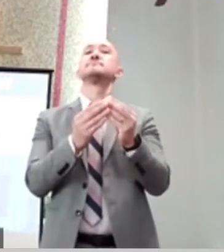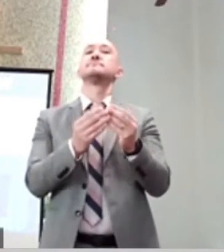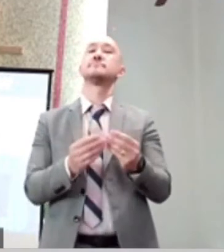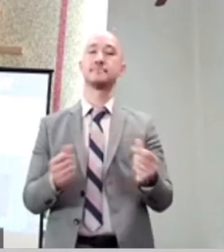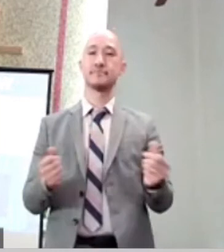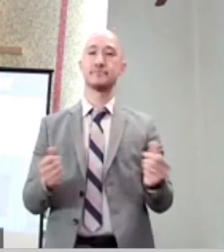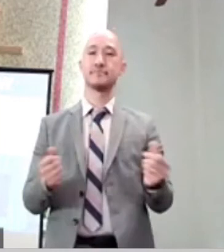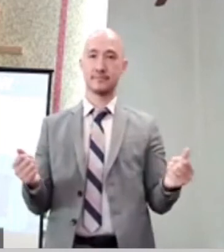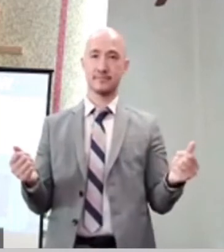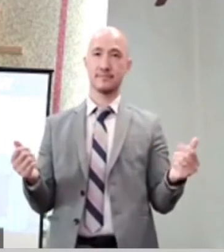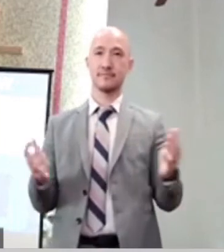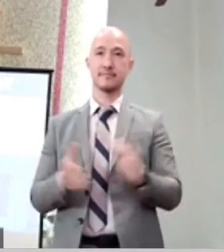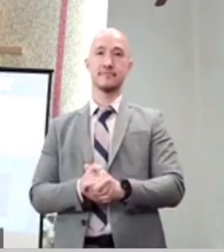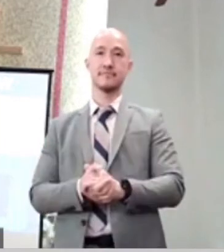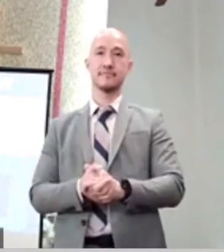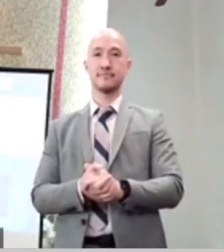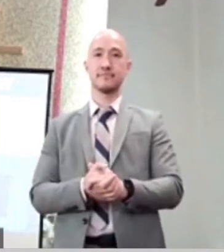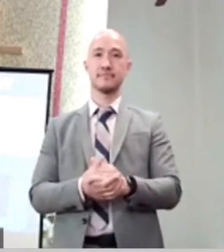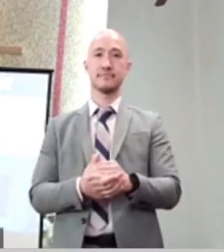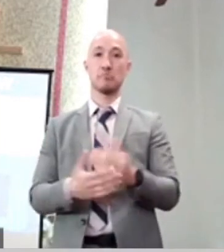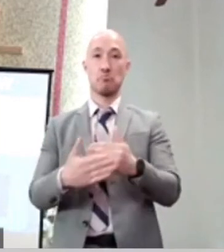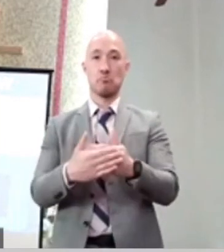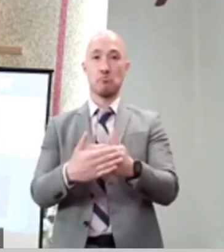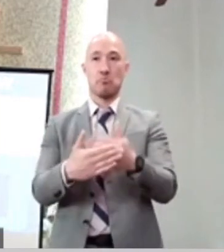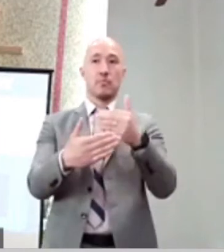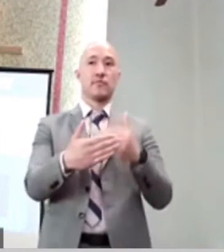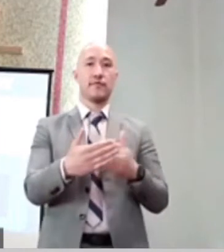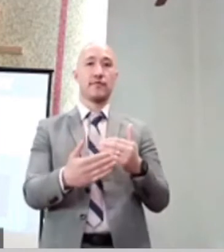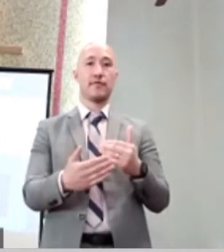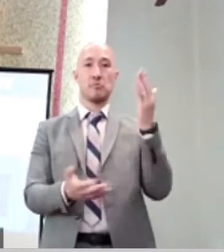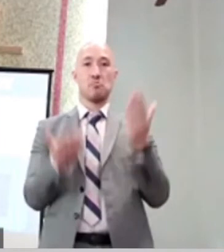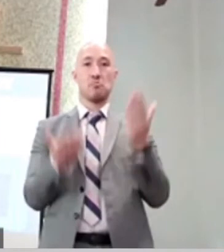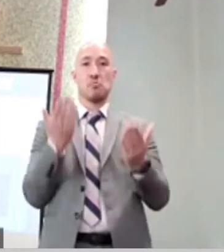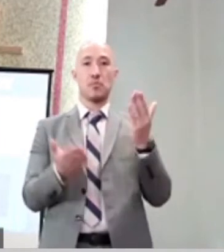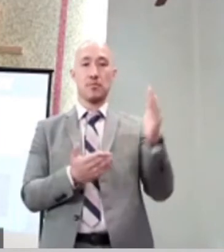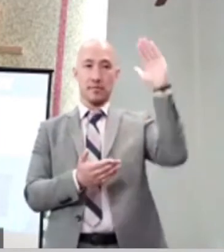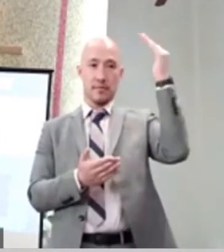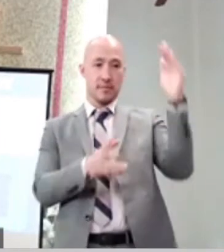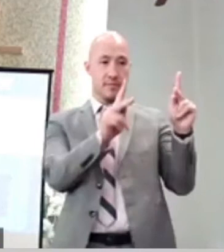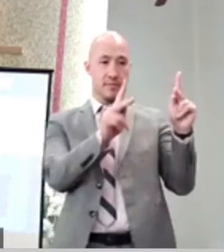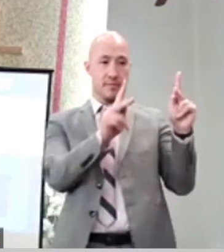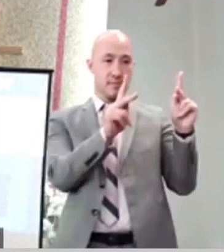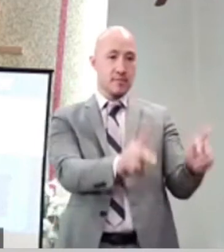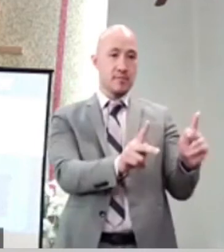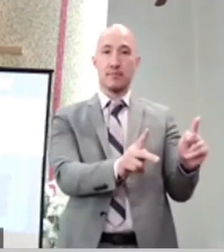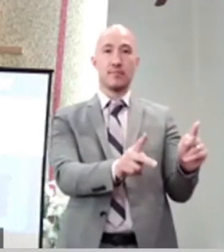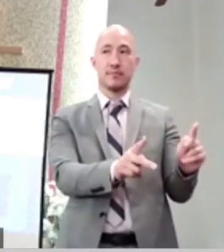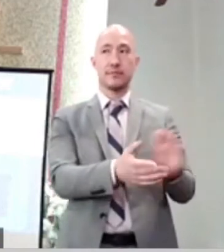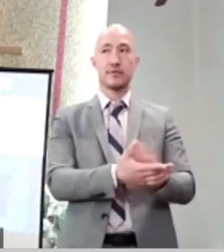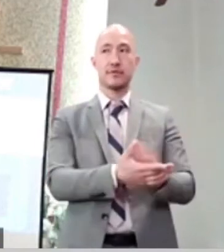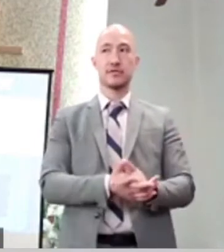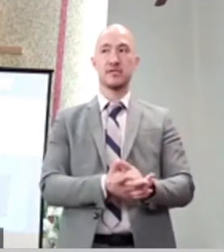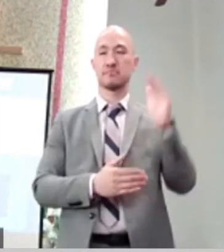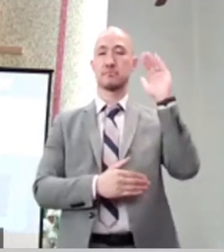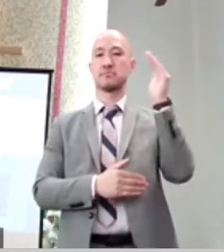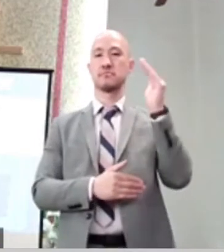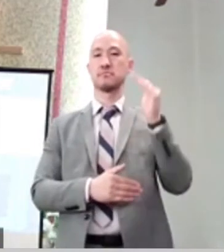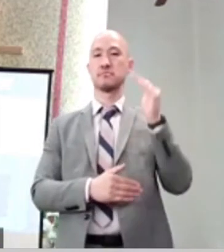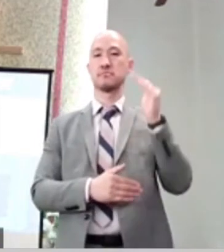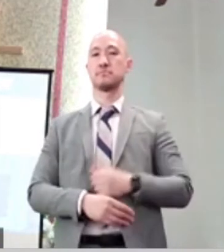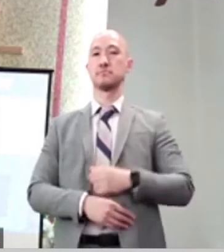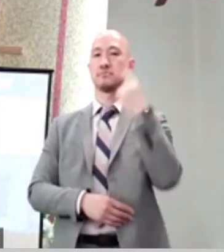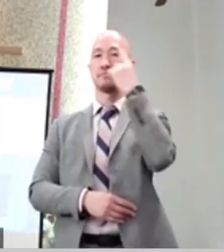iffy. You know, he might not want to talk to you, but you say, hey, you know, come, let's grab a cup of coffee. Oh, come on, let's go eat at Panera, or let's go grab a sandwich